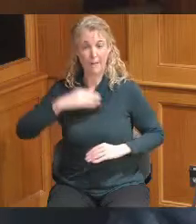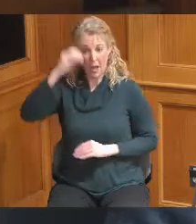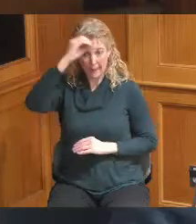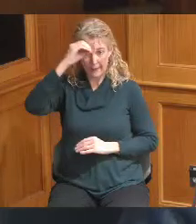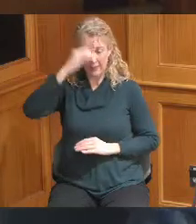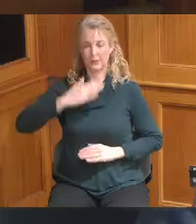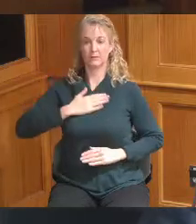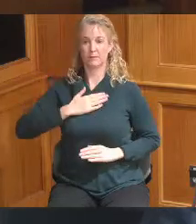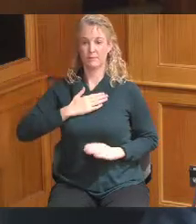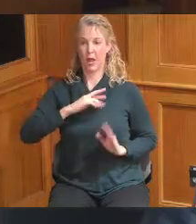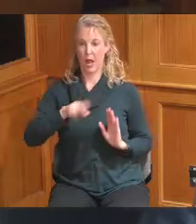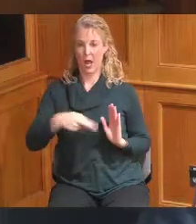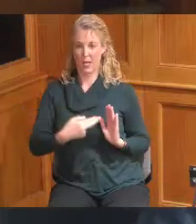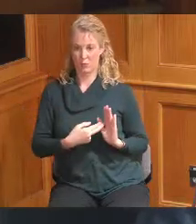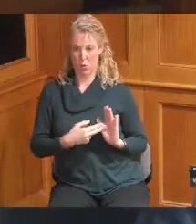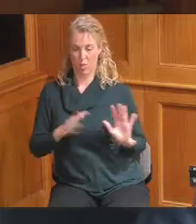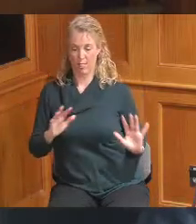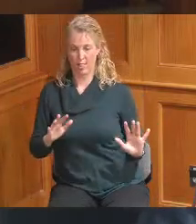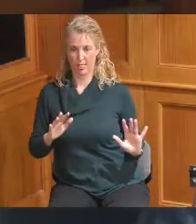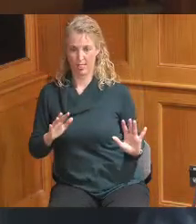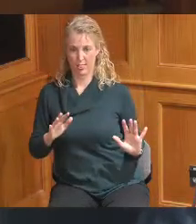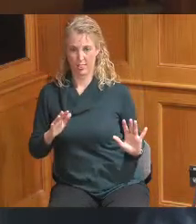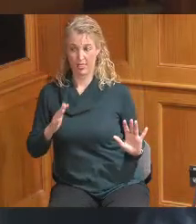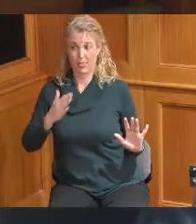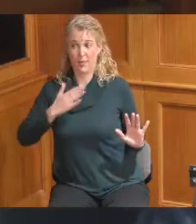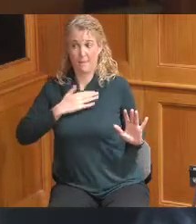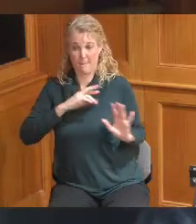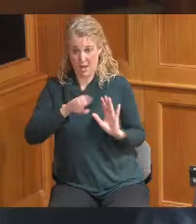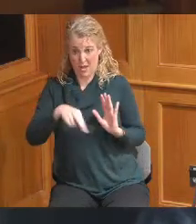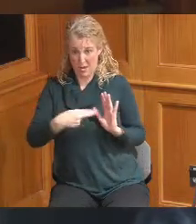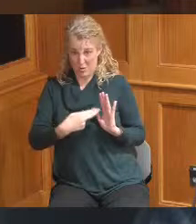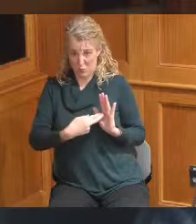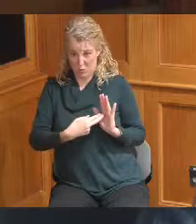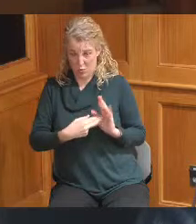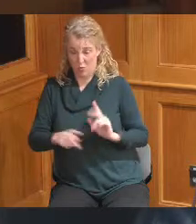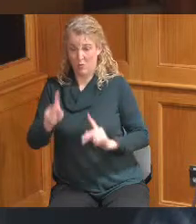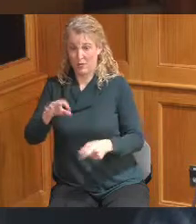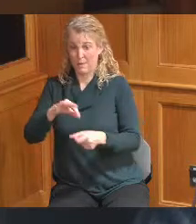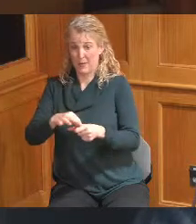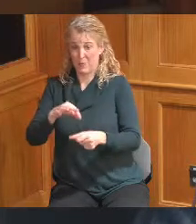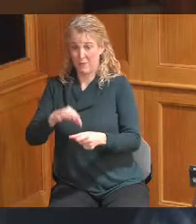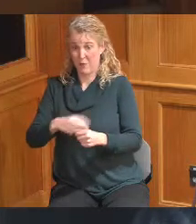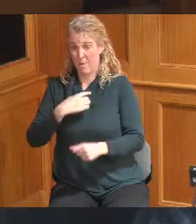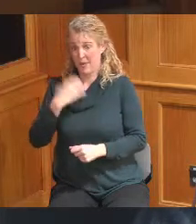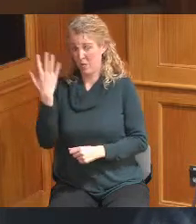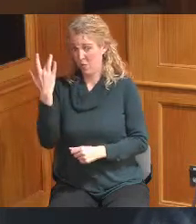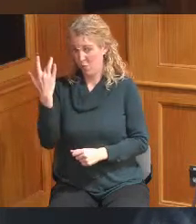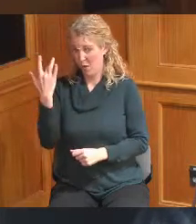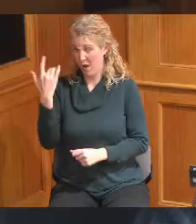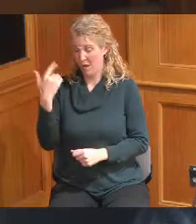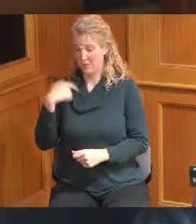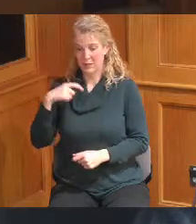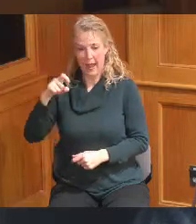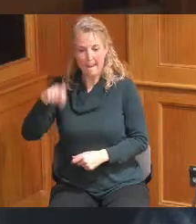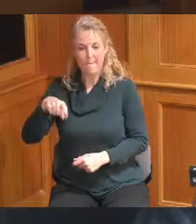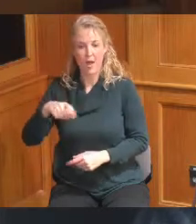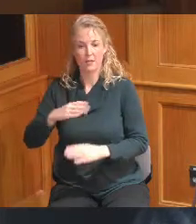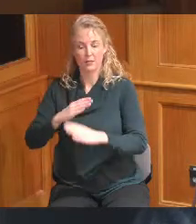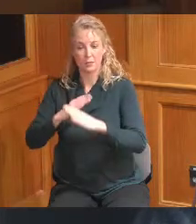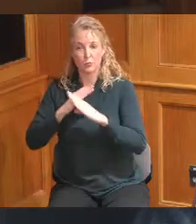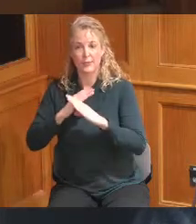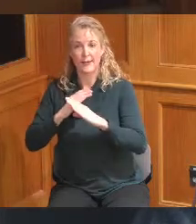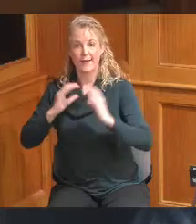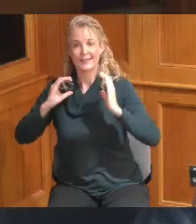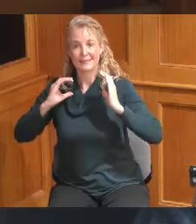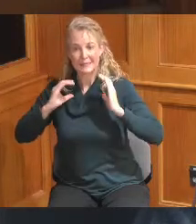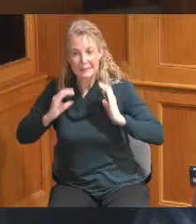my role, I'm not going to tell anybody it was their role. What I ran on and what the people elected me to do is to stand up for the citizens